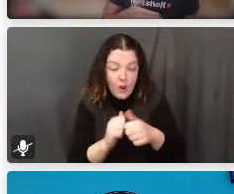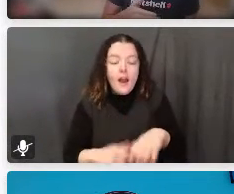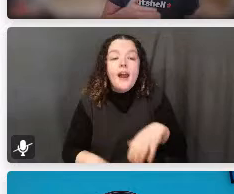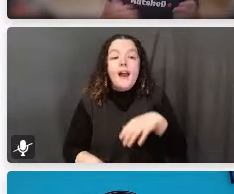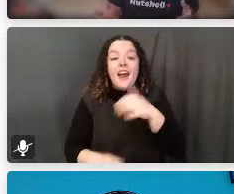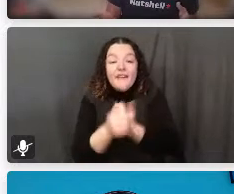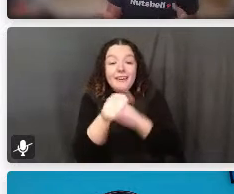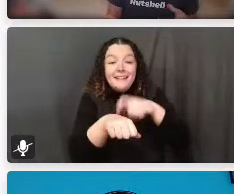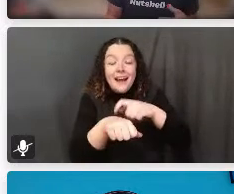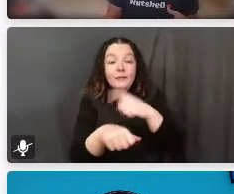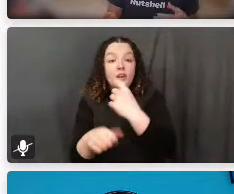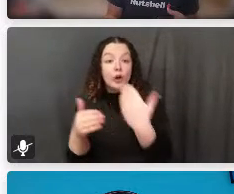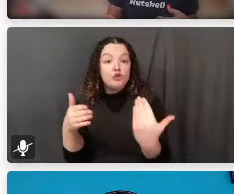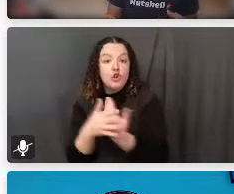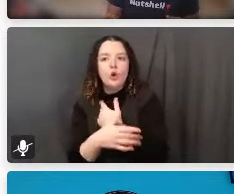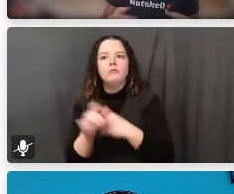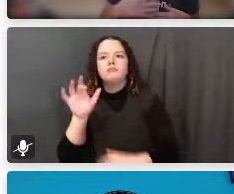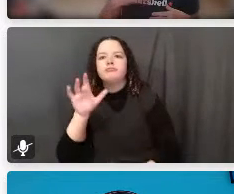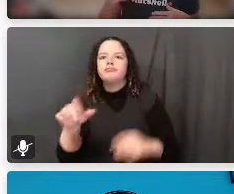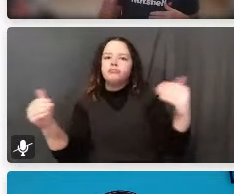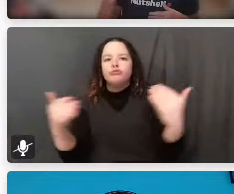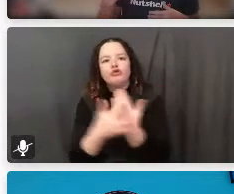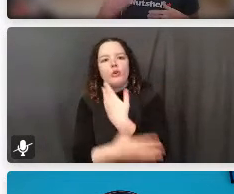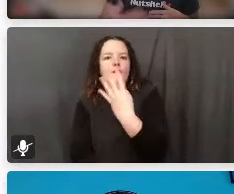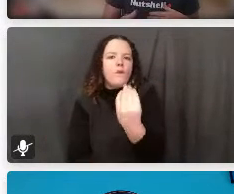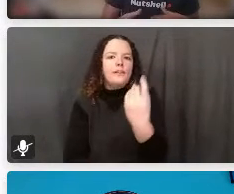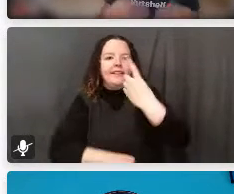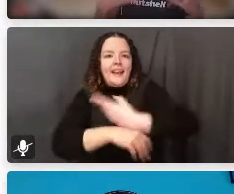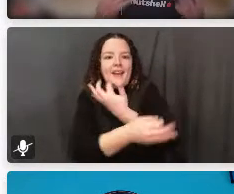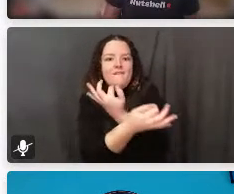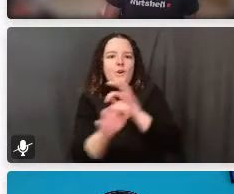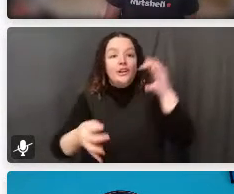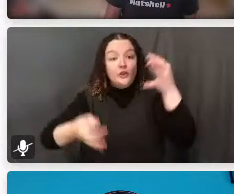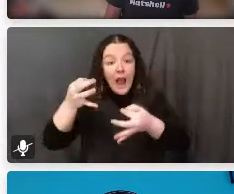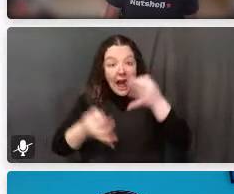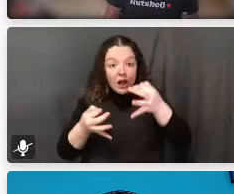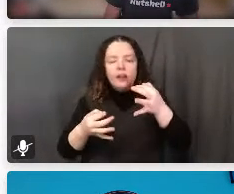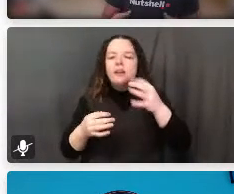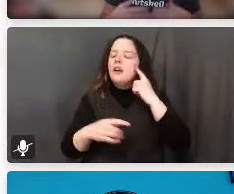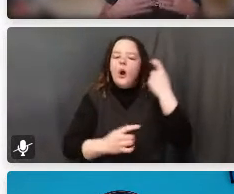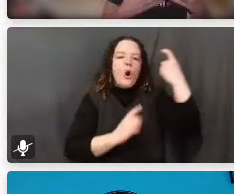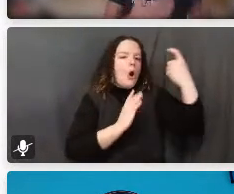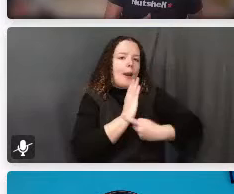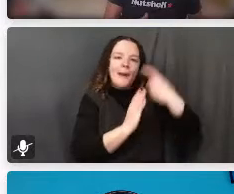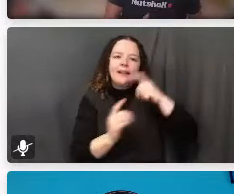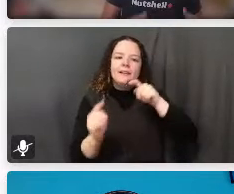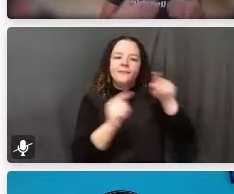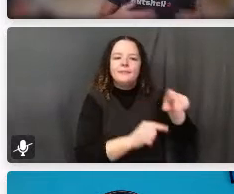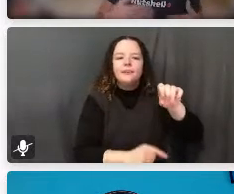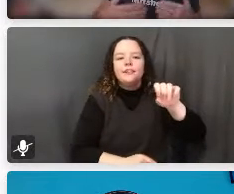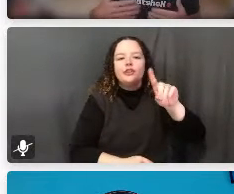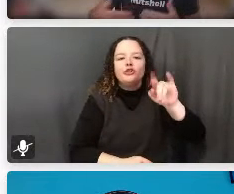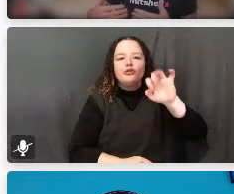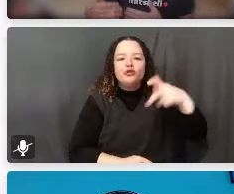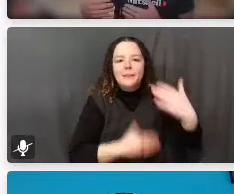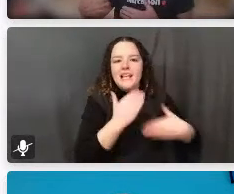up a 14-day free trial with Nutshell, they automatically get added to our sales drip sequence that helps give them information along